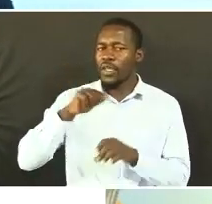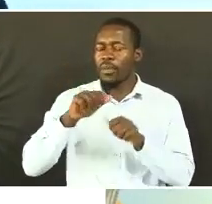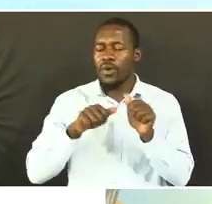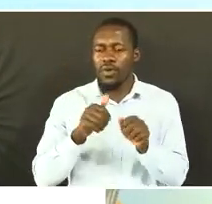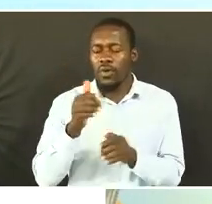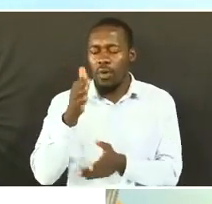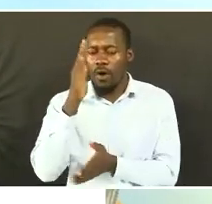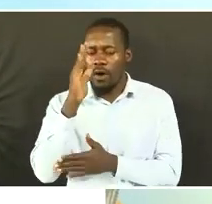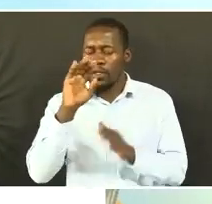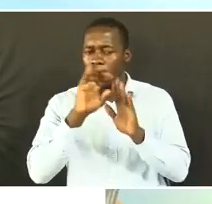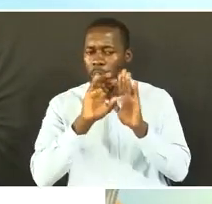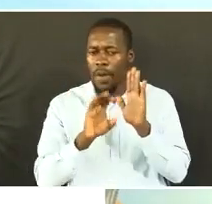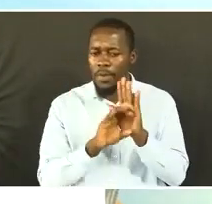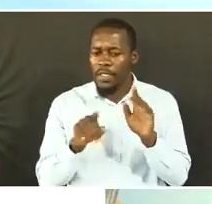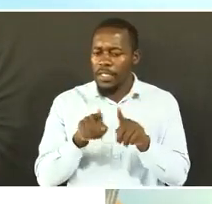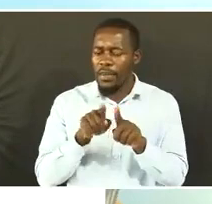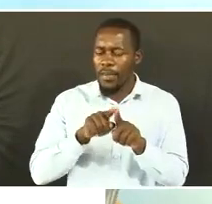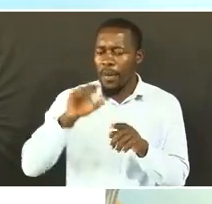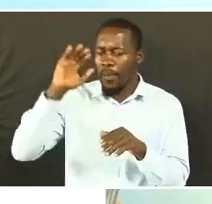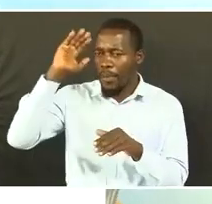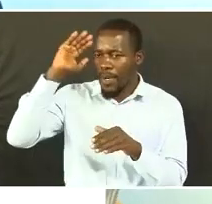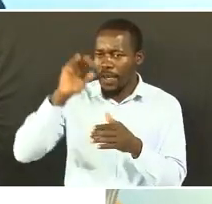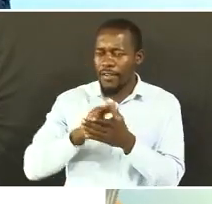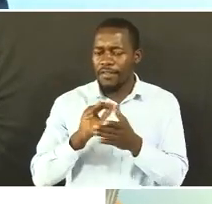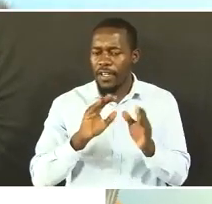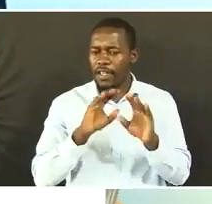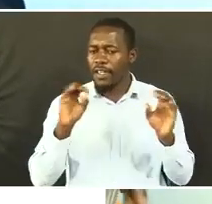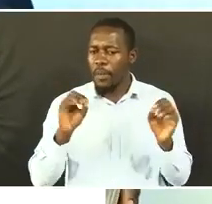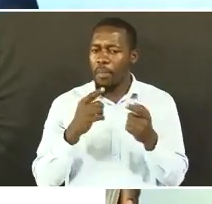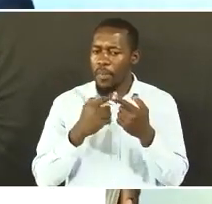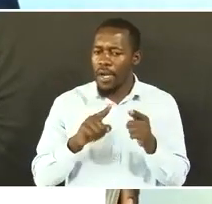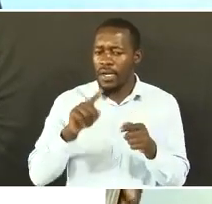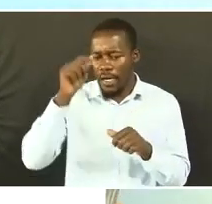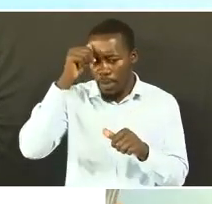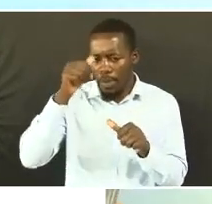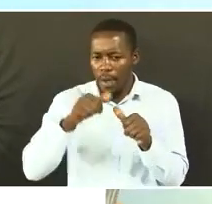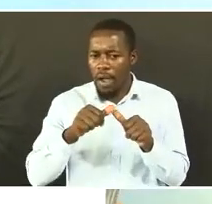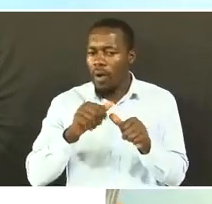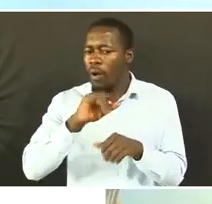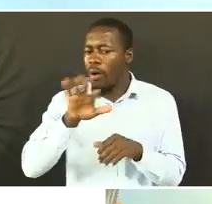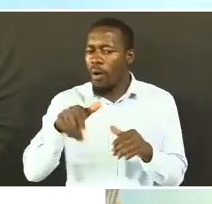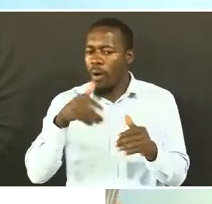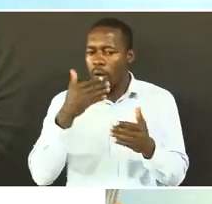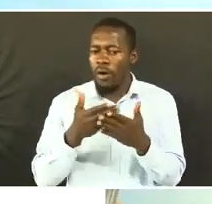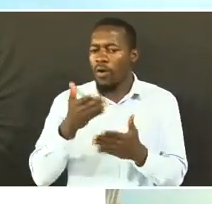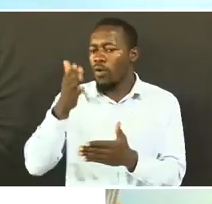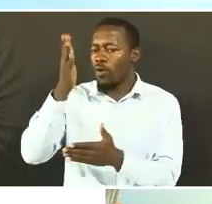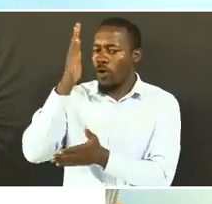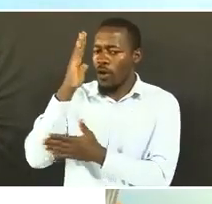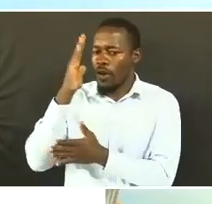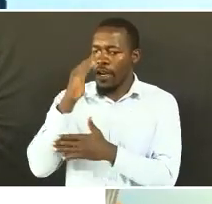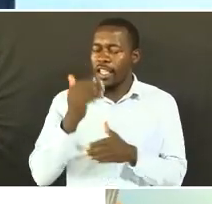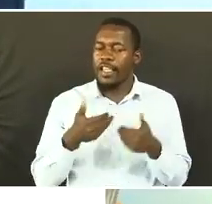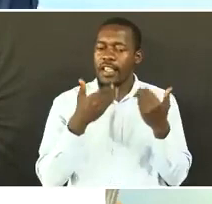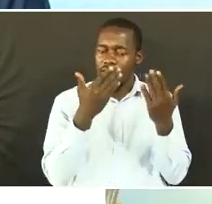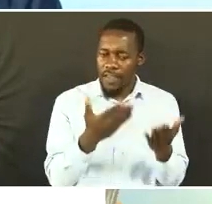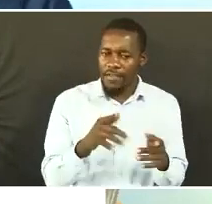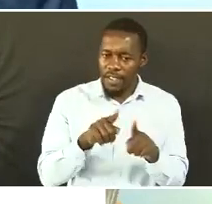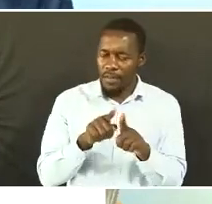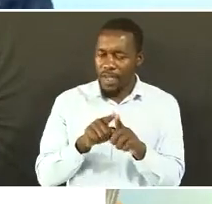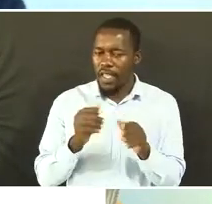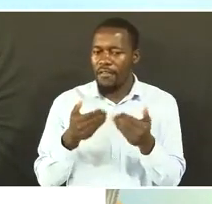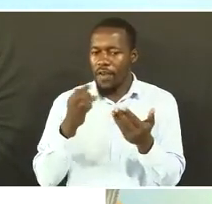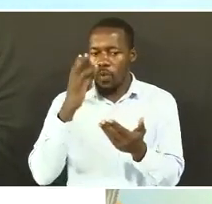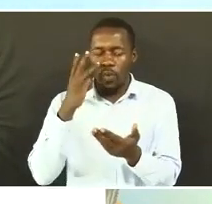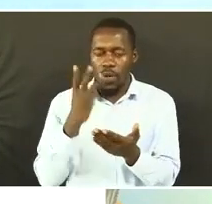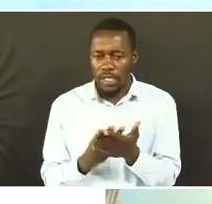us, even as they delivered them unto us, which from the beginning were eyewitnesses and ministers of the word. King James continues and